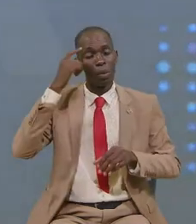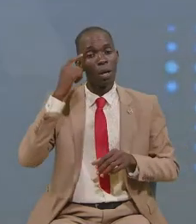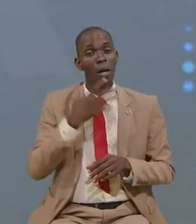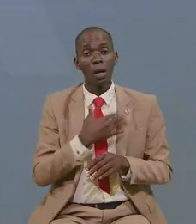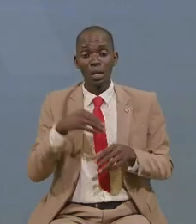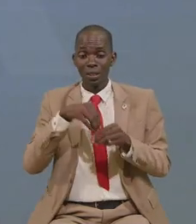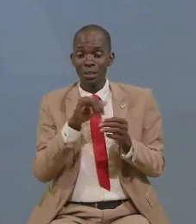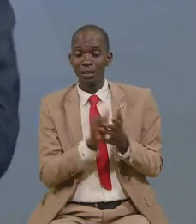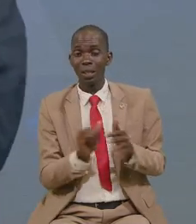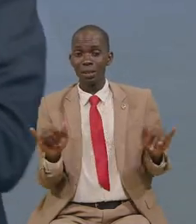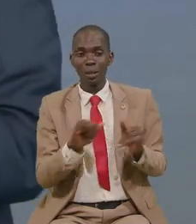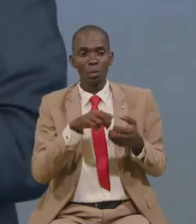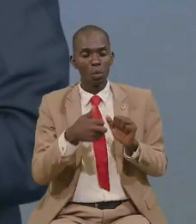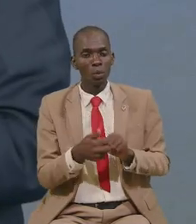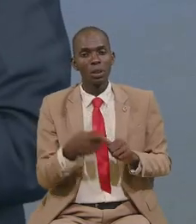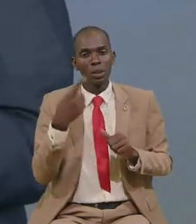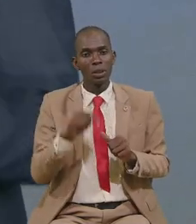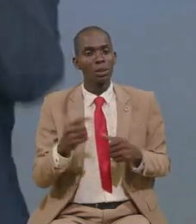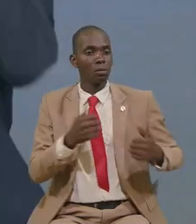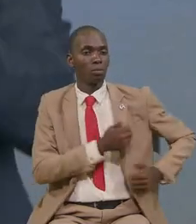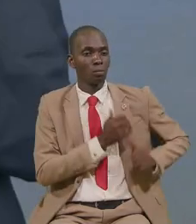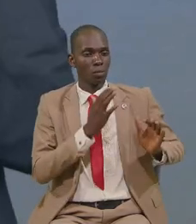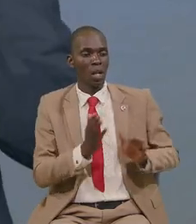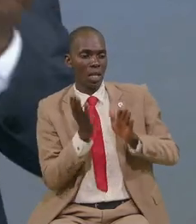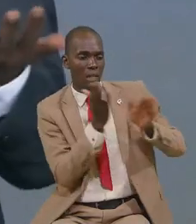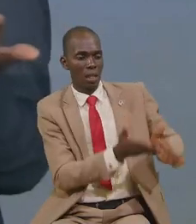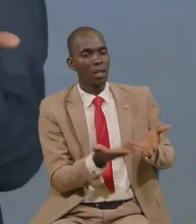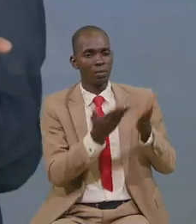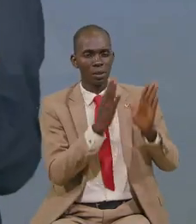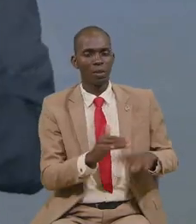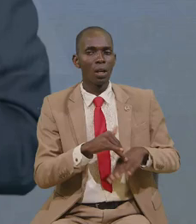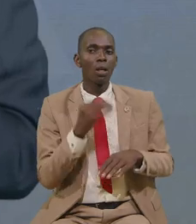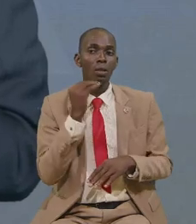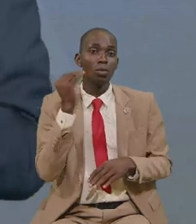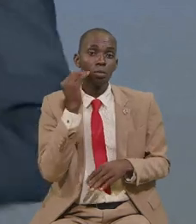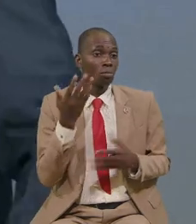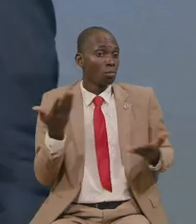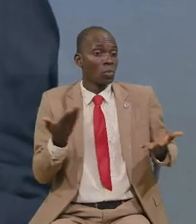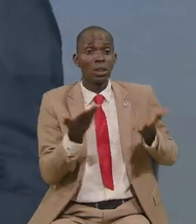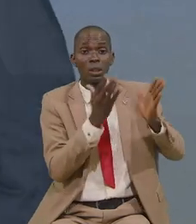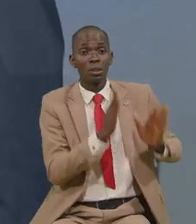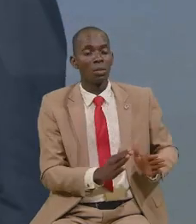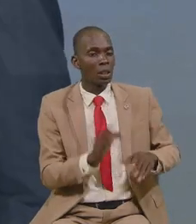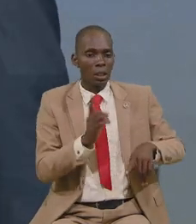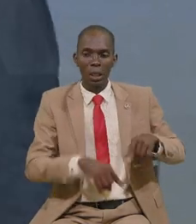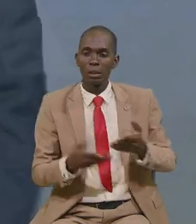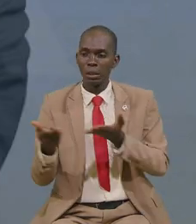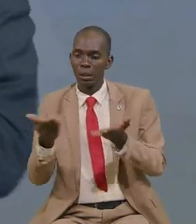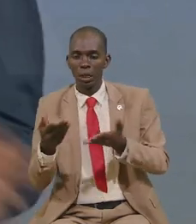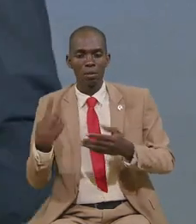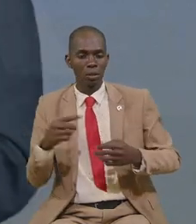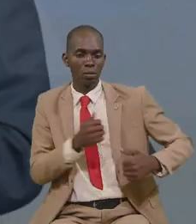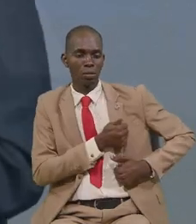he left the servant at home. Now, number one, the servant could not serve him anymore because of the